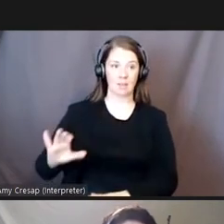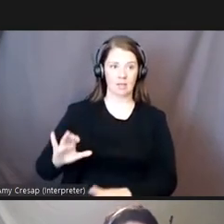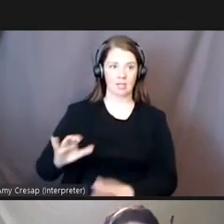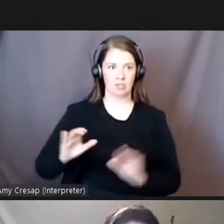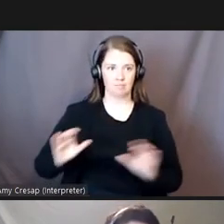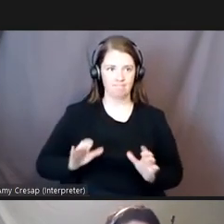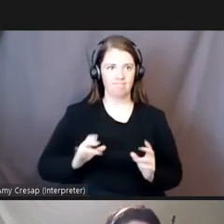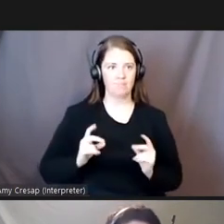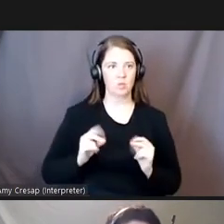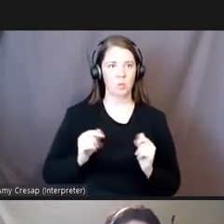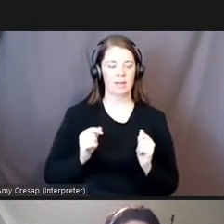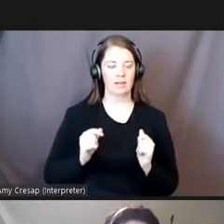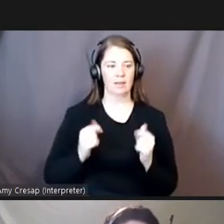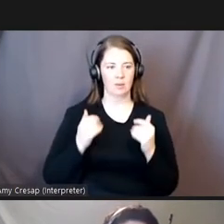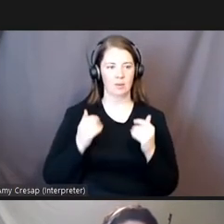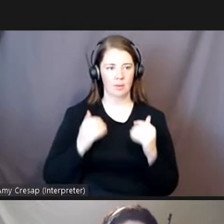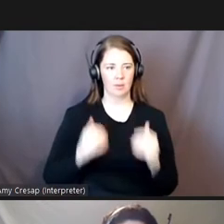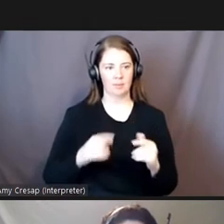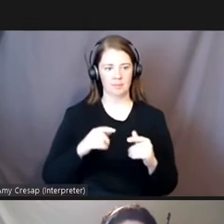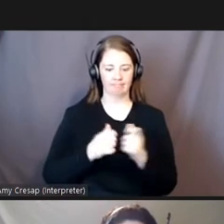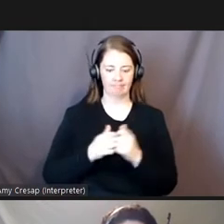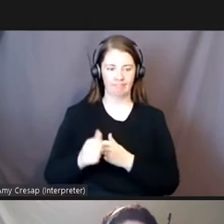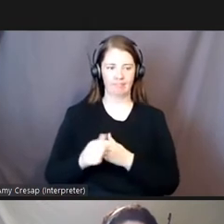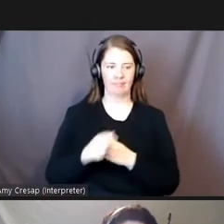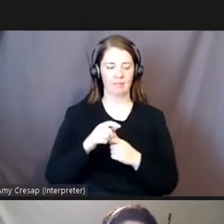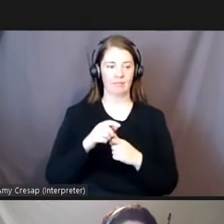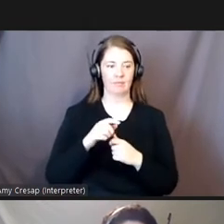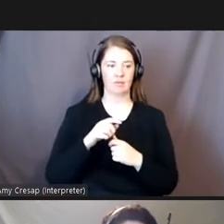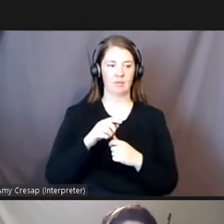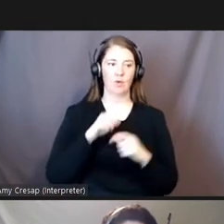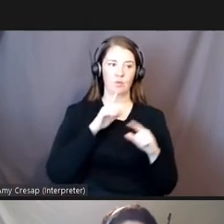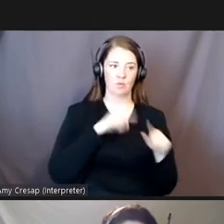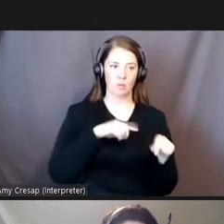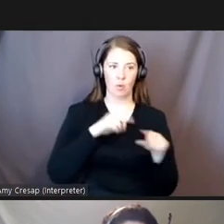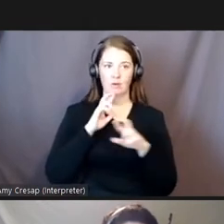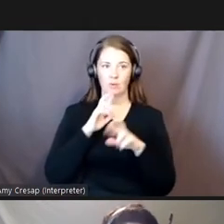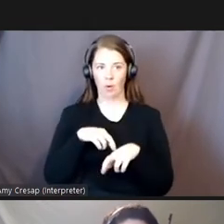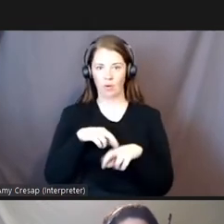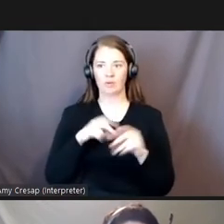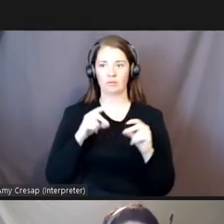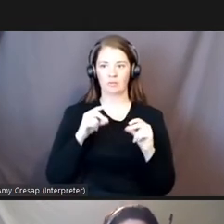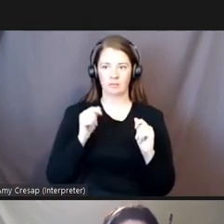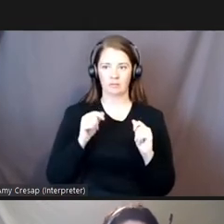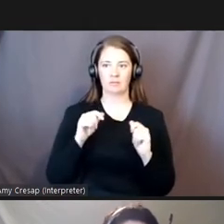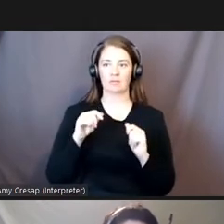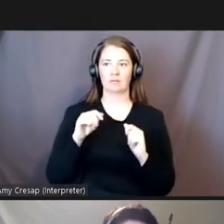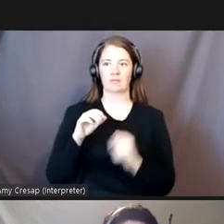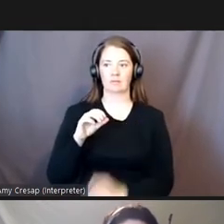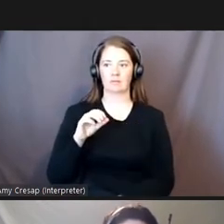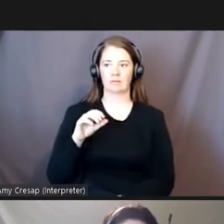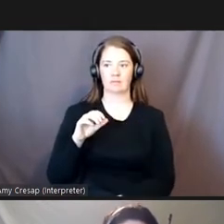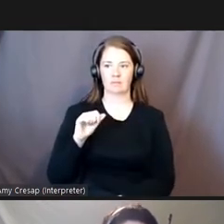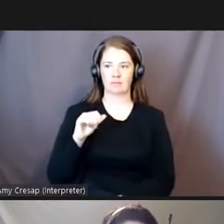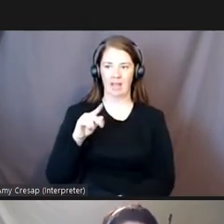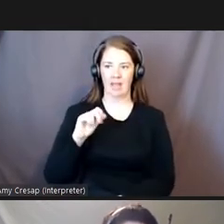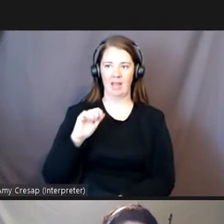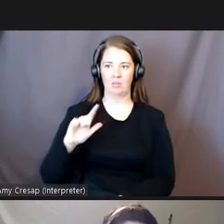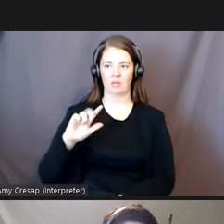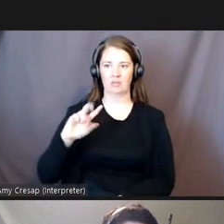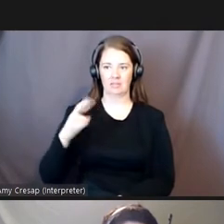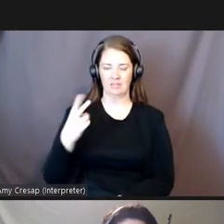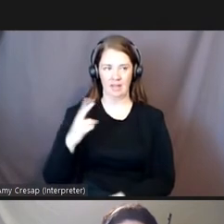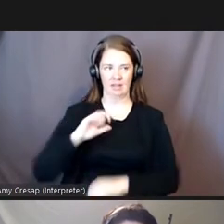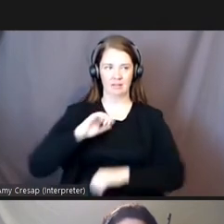and adopted a report and order on April 2nd, 2020. The report and order established the